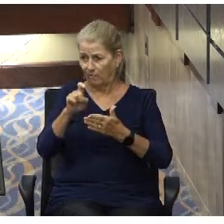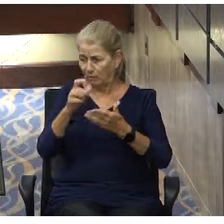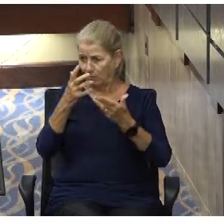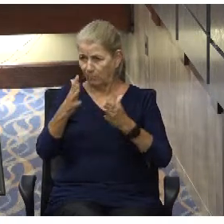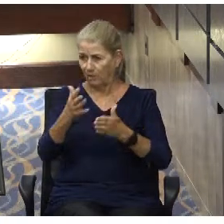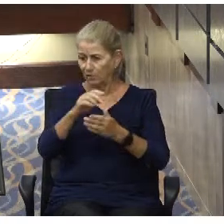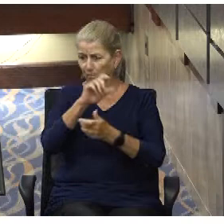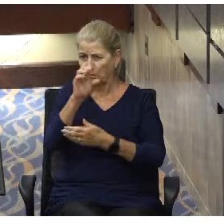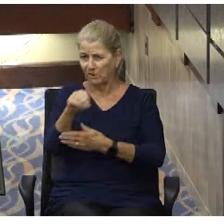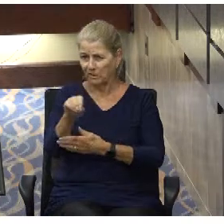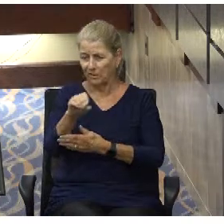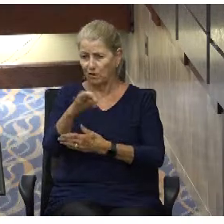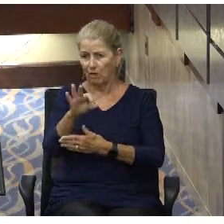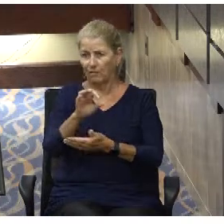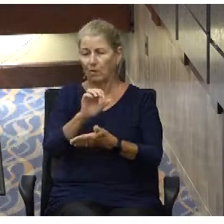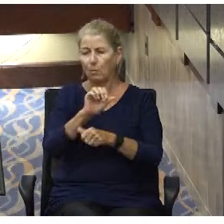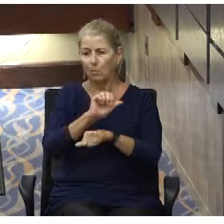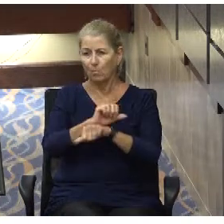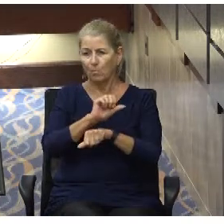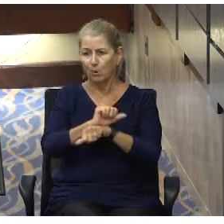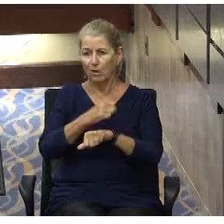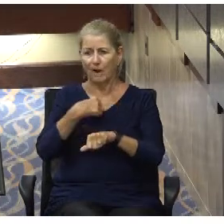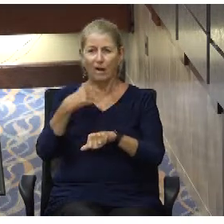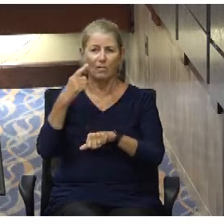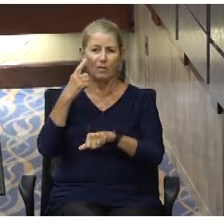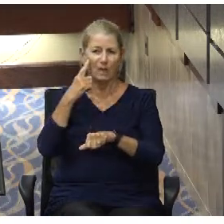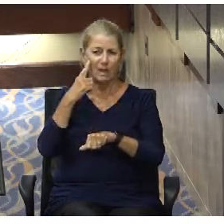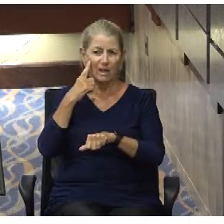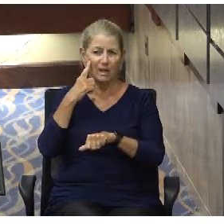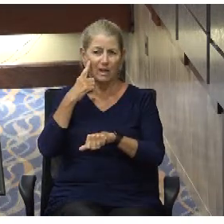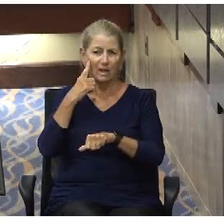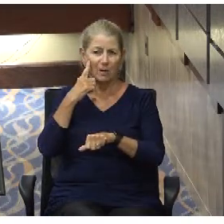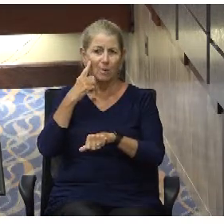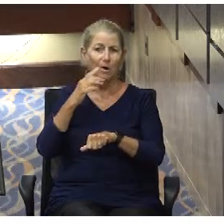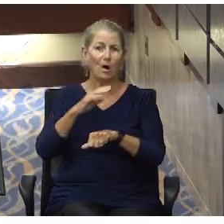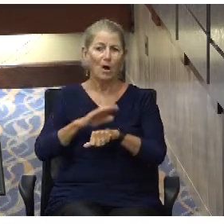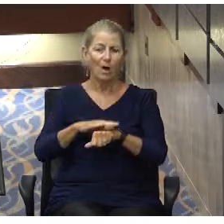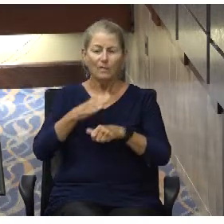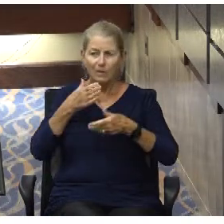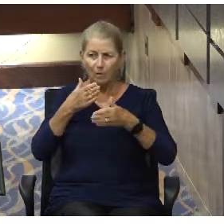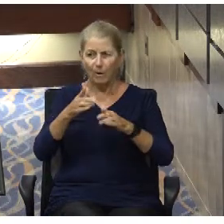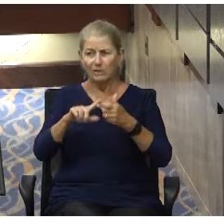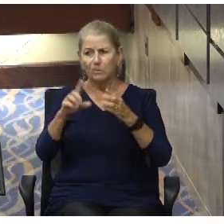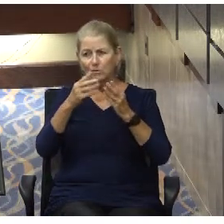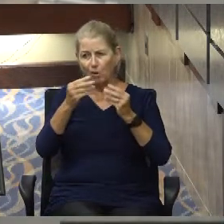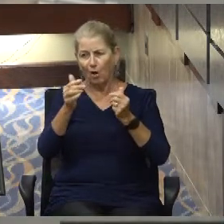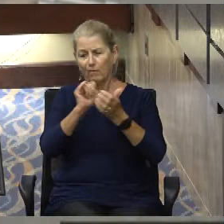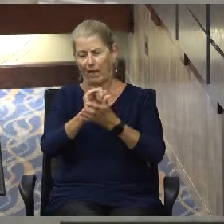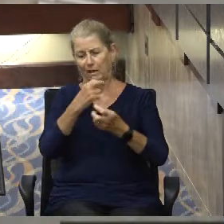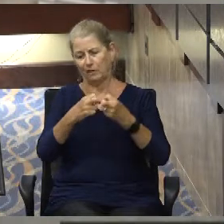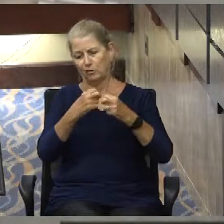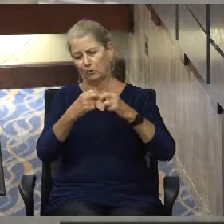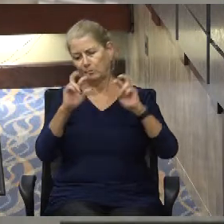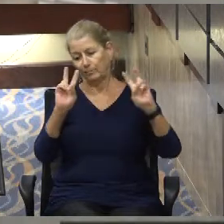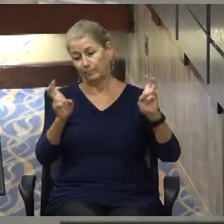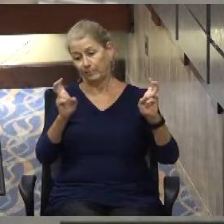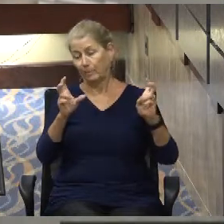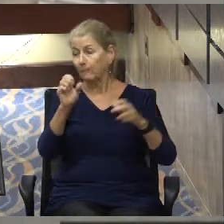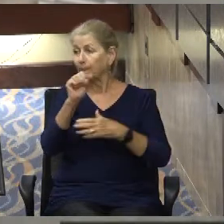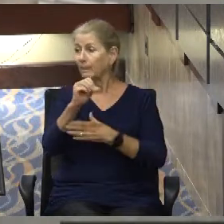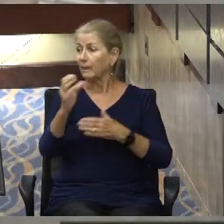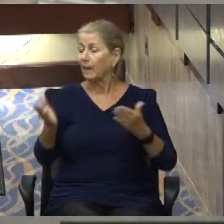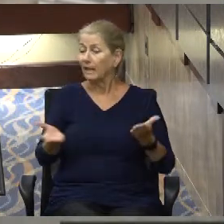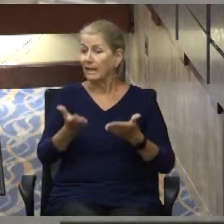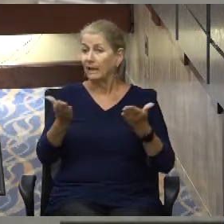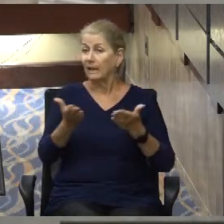Great. I think we're well on our way to solving that issue. Thanks, Amy. Good. So here's